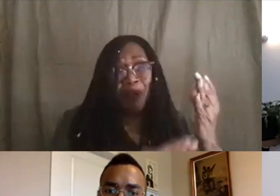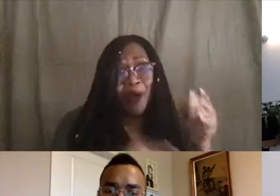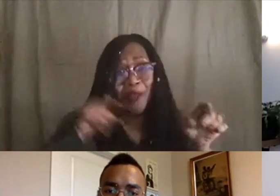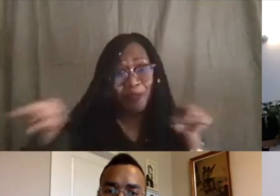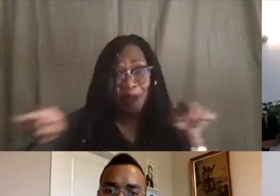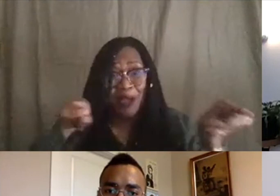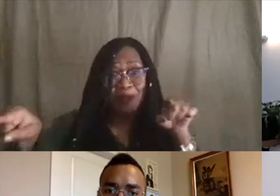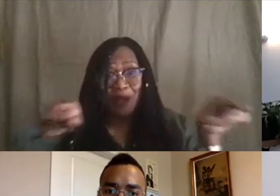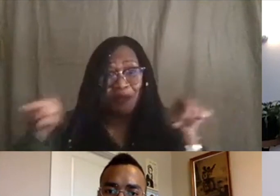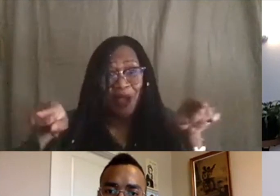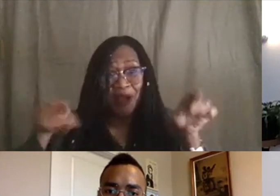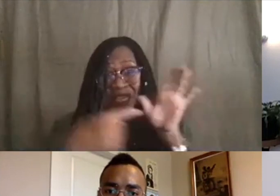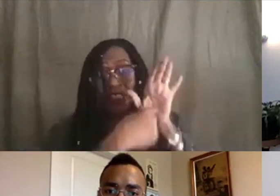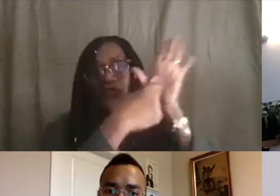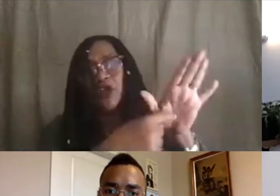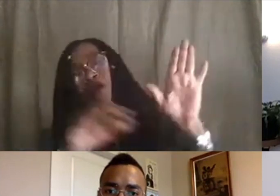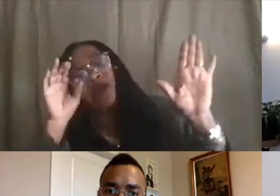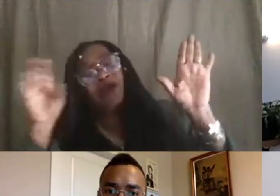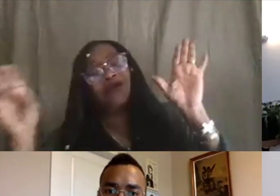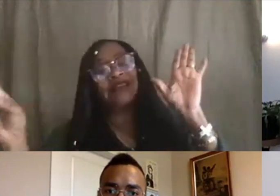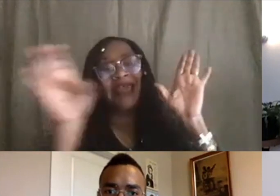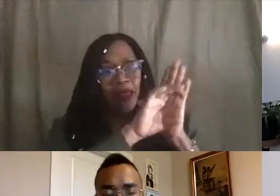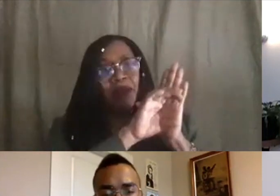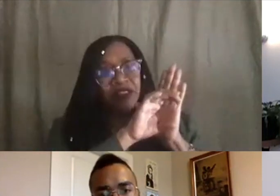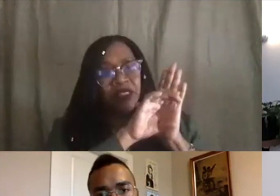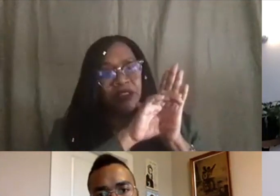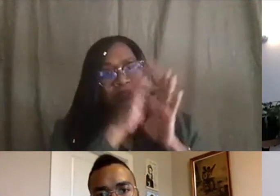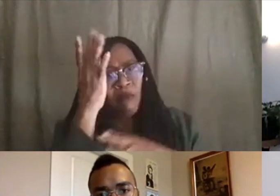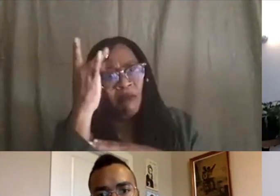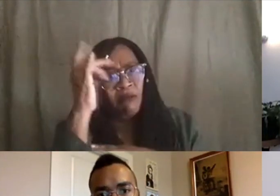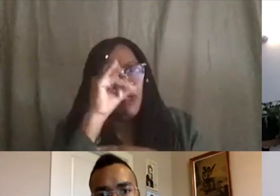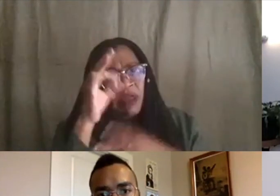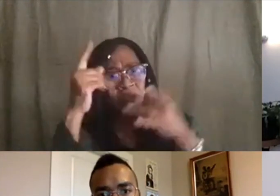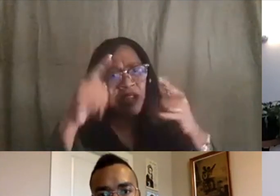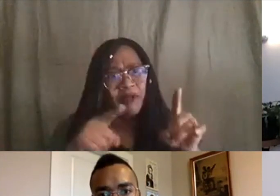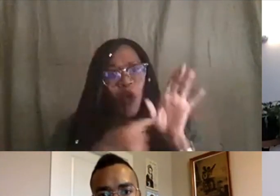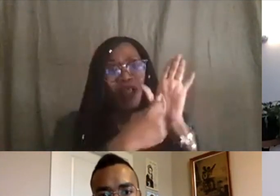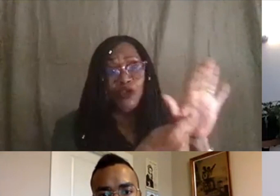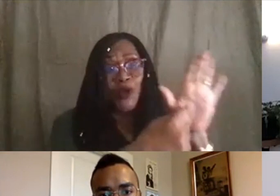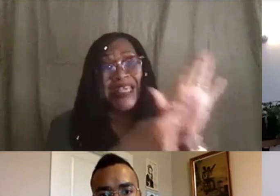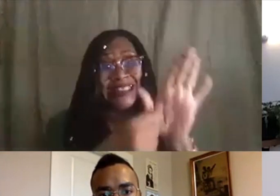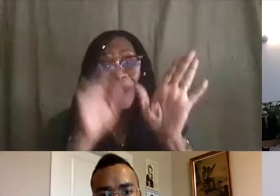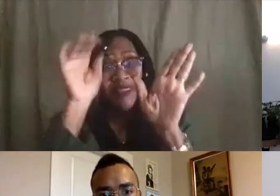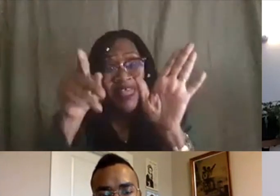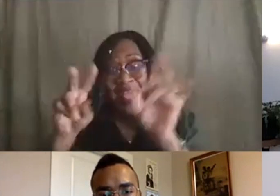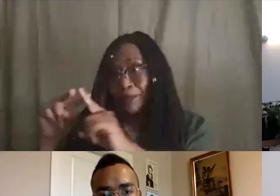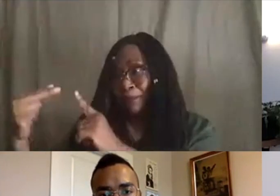need to put those images in here because we're going to exhibit that side of